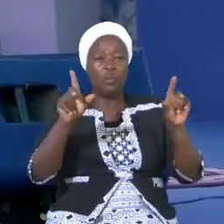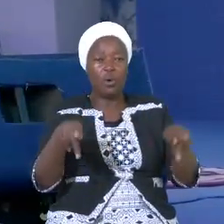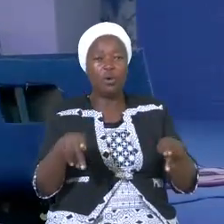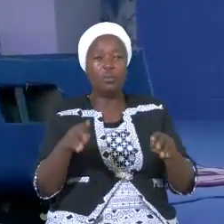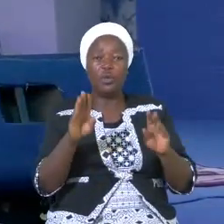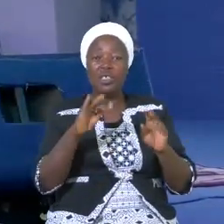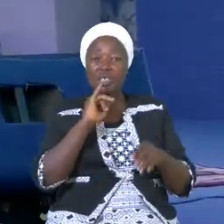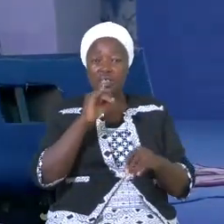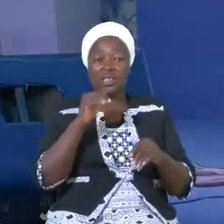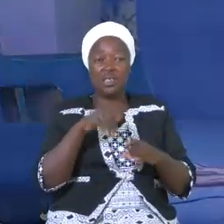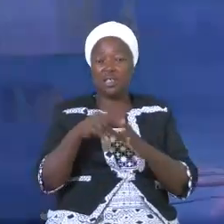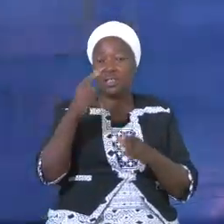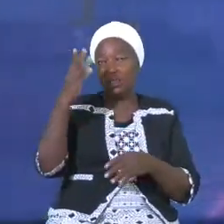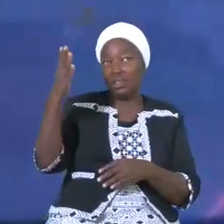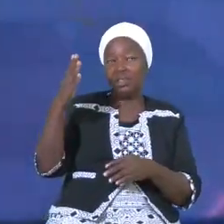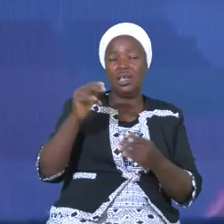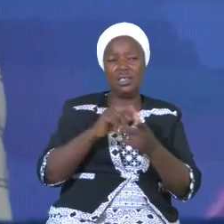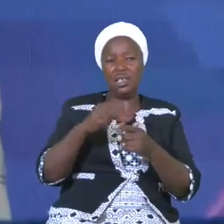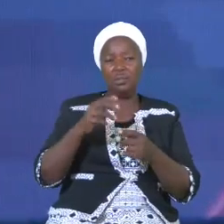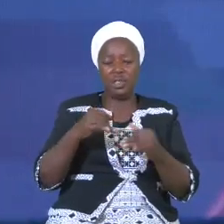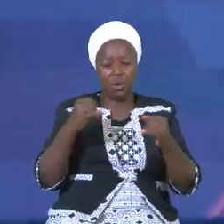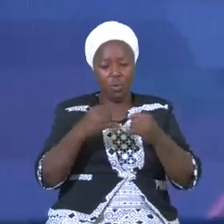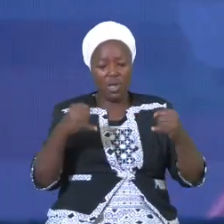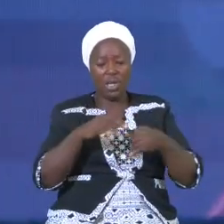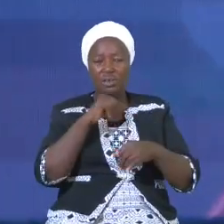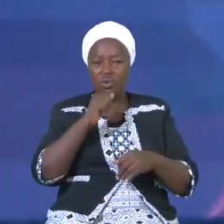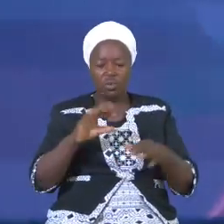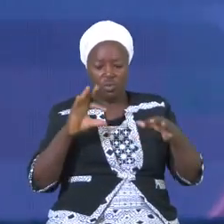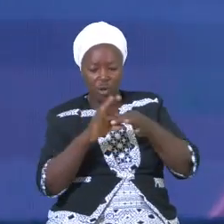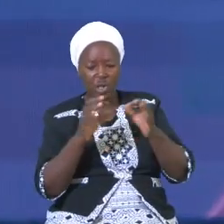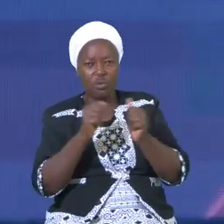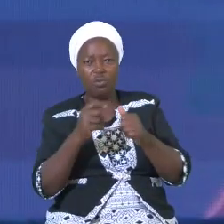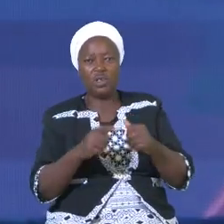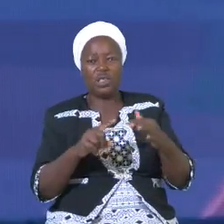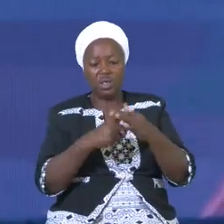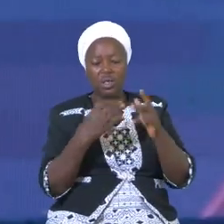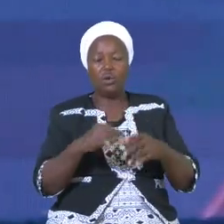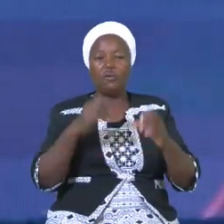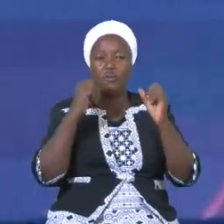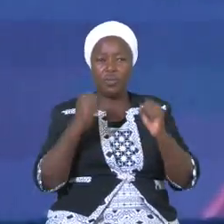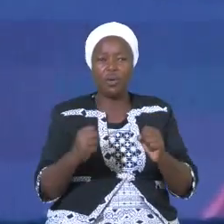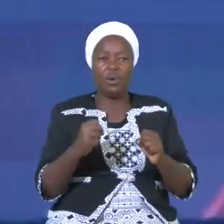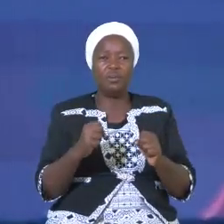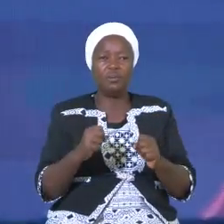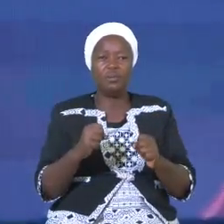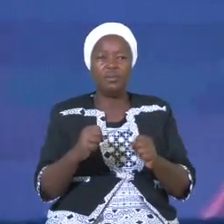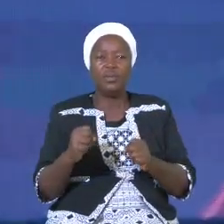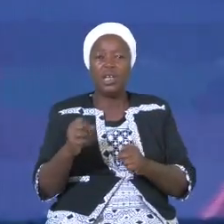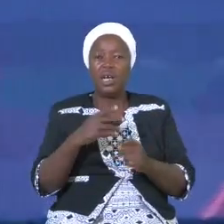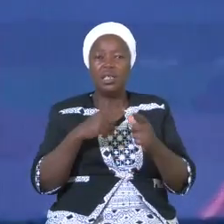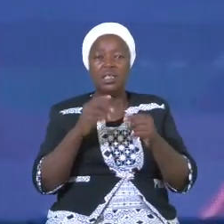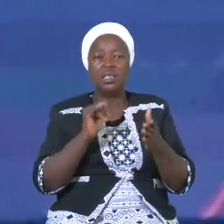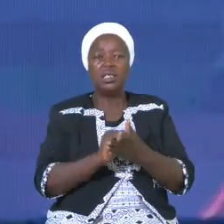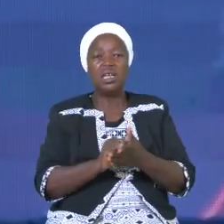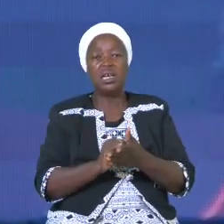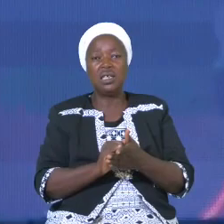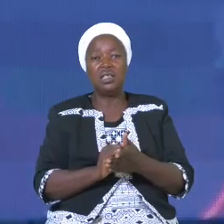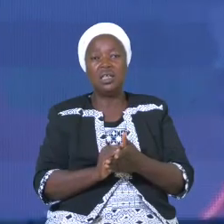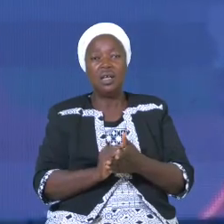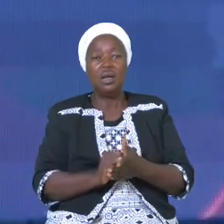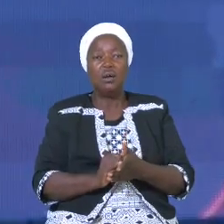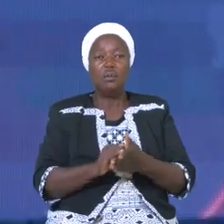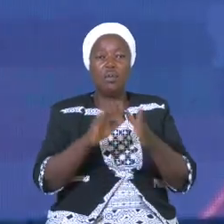source of power that bulb may be very costly that board will be very